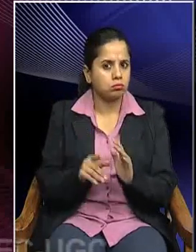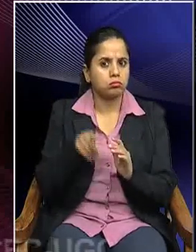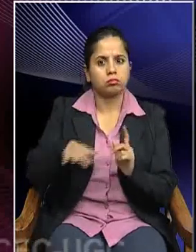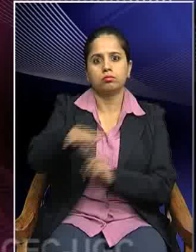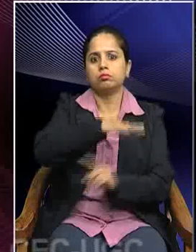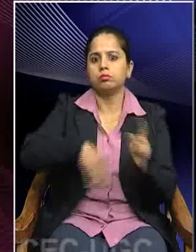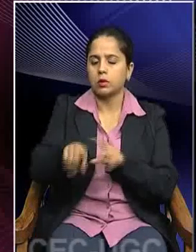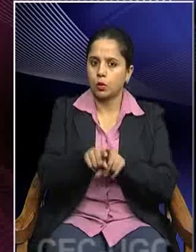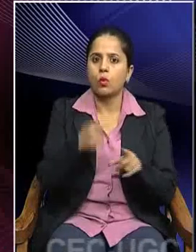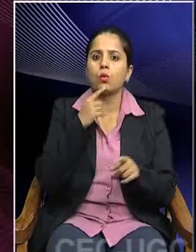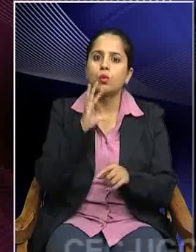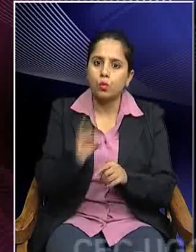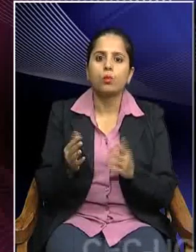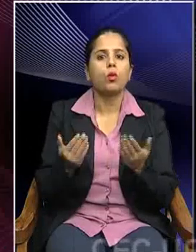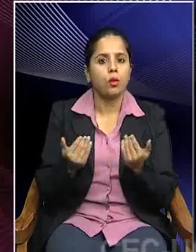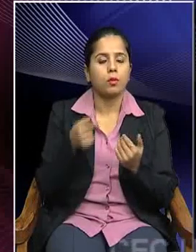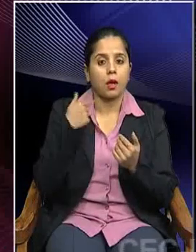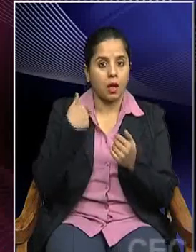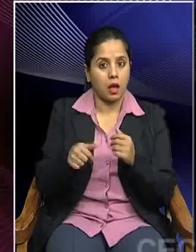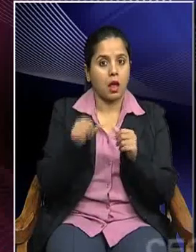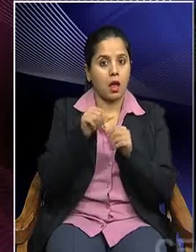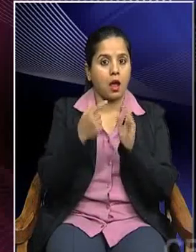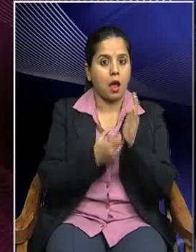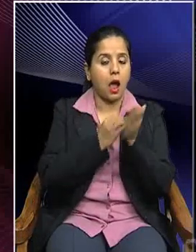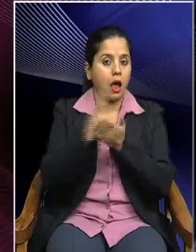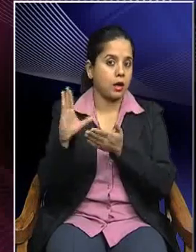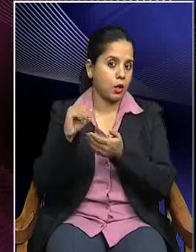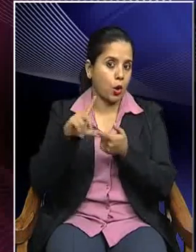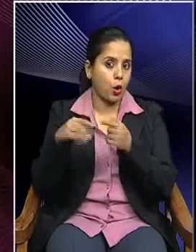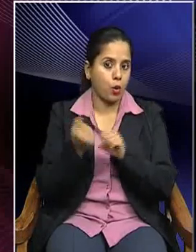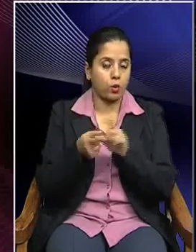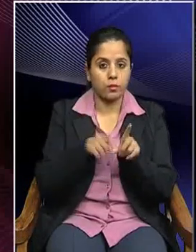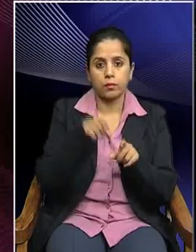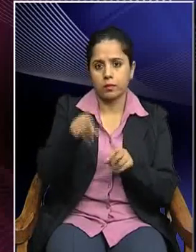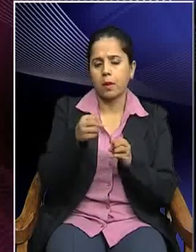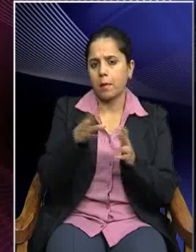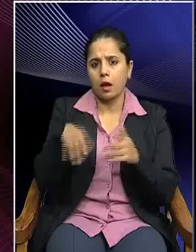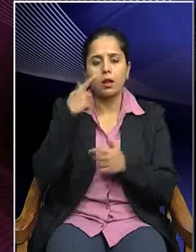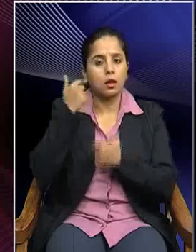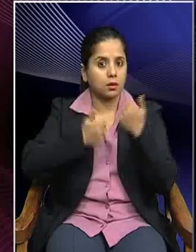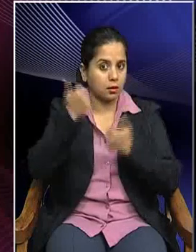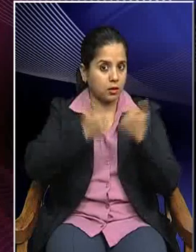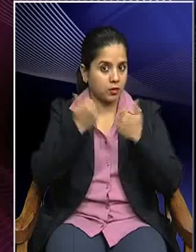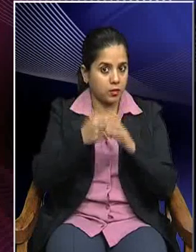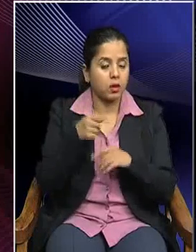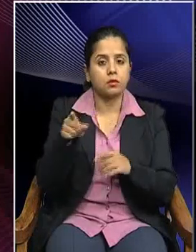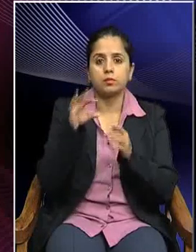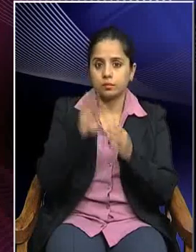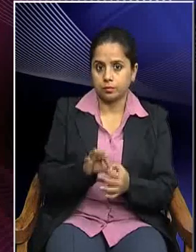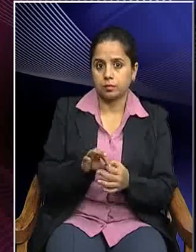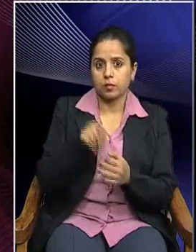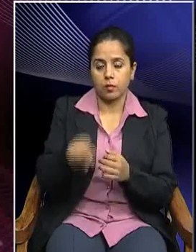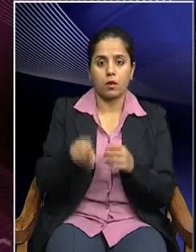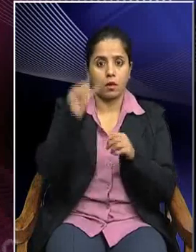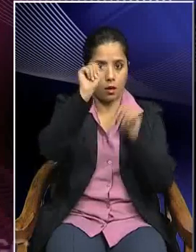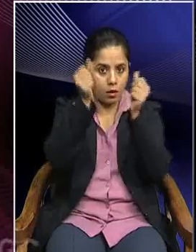area as well. And archaeology attests several other findings, not only in terms of